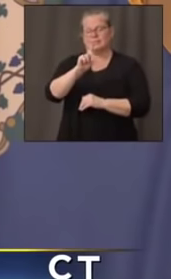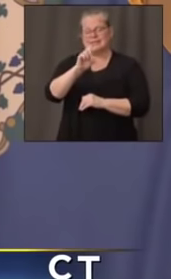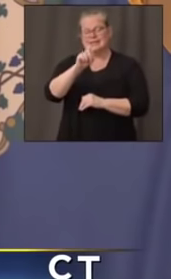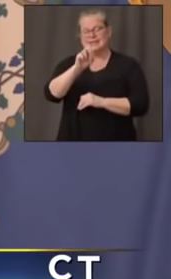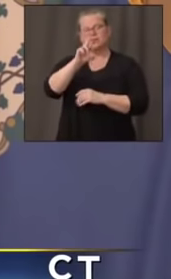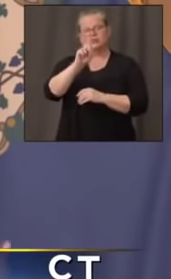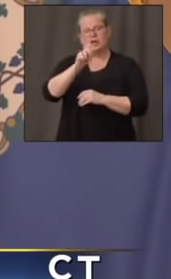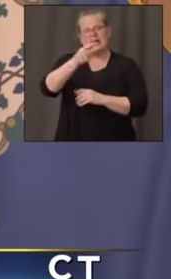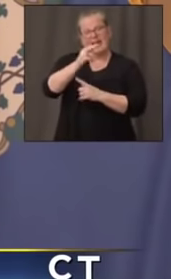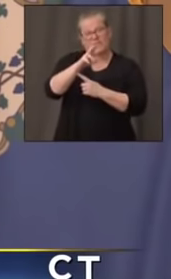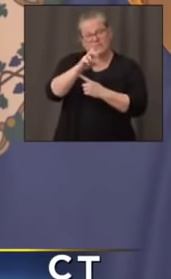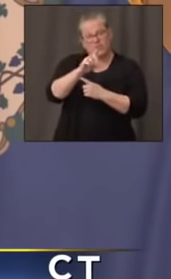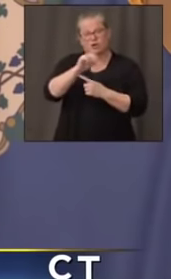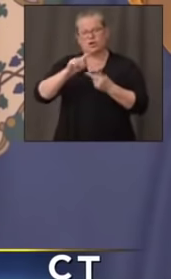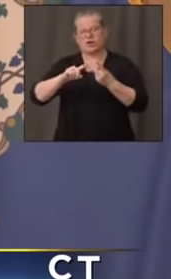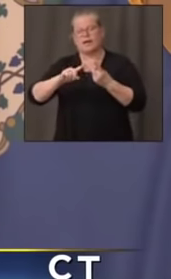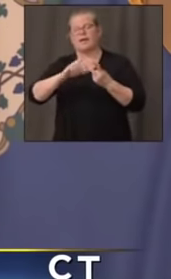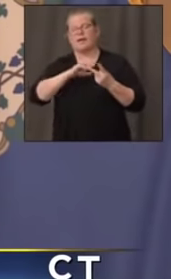we told the